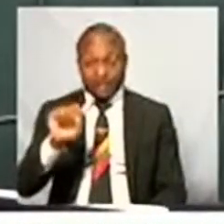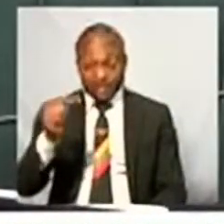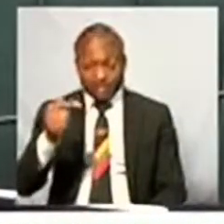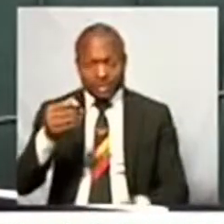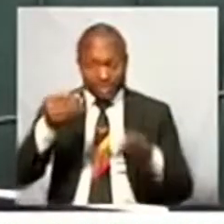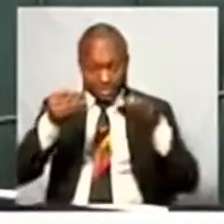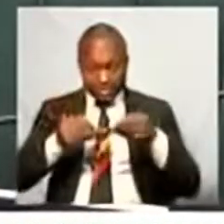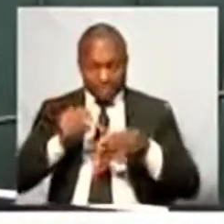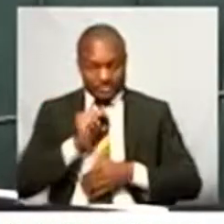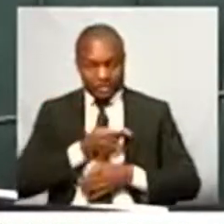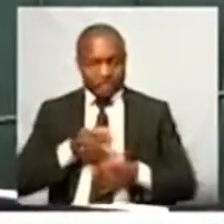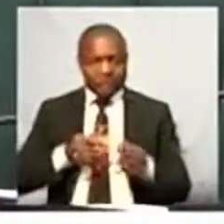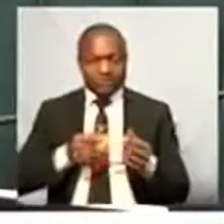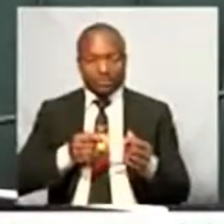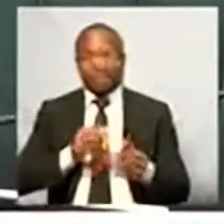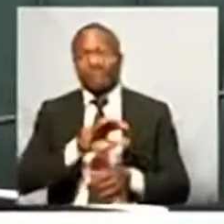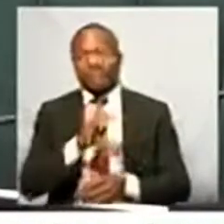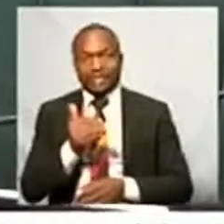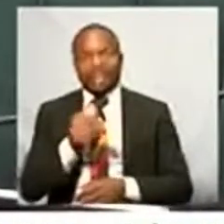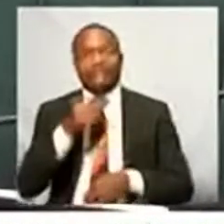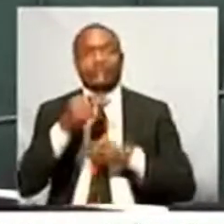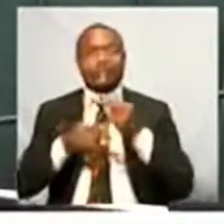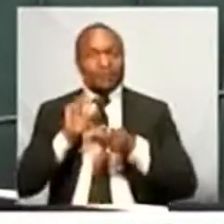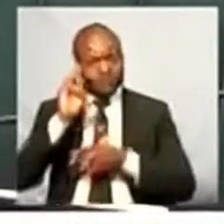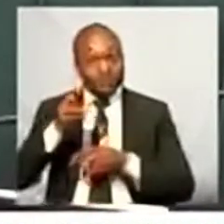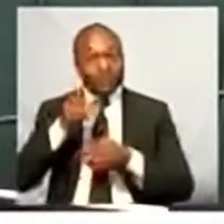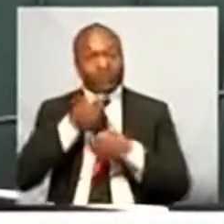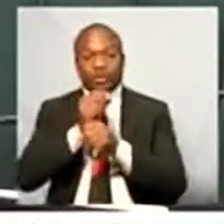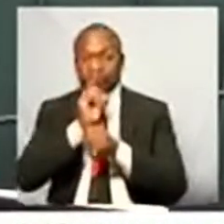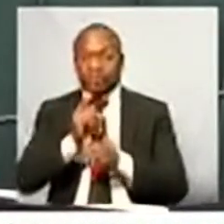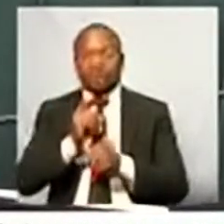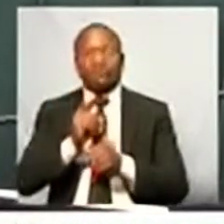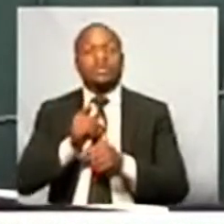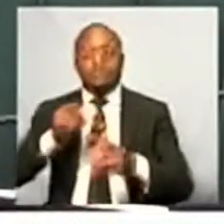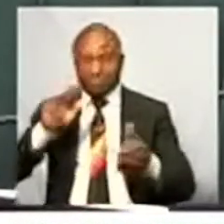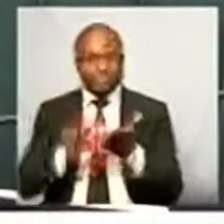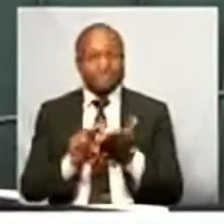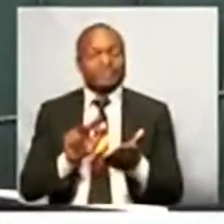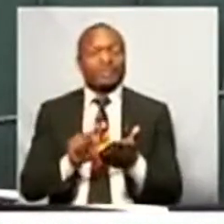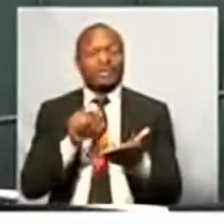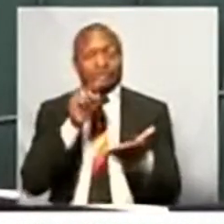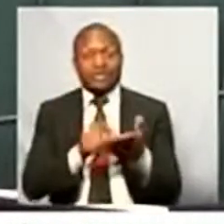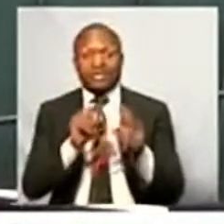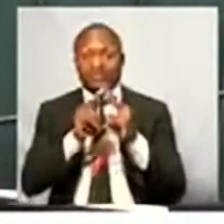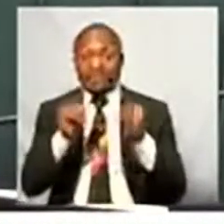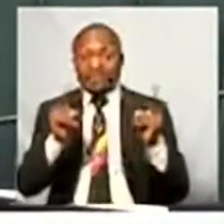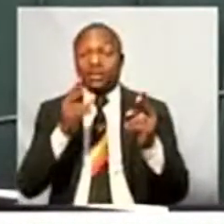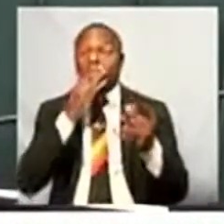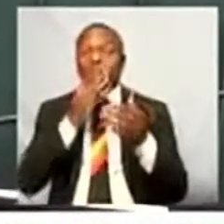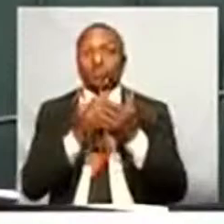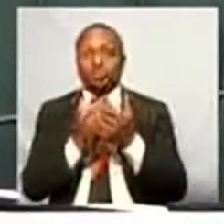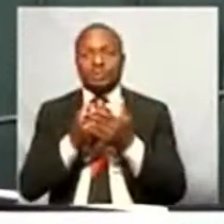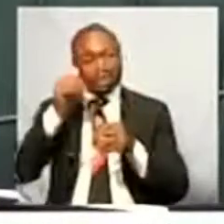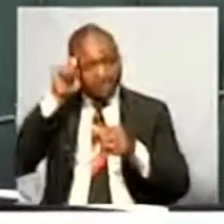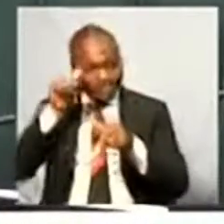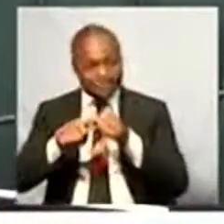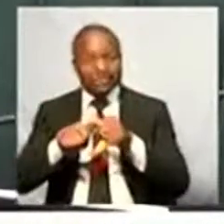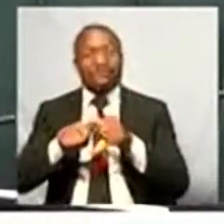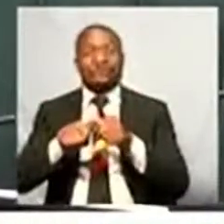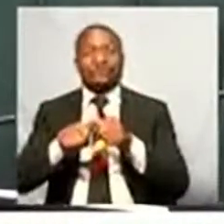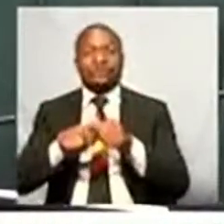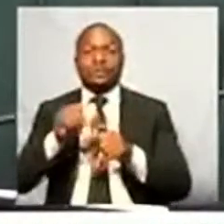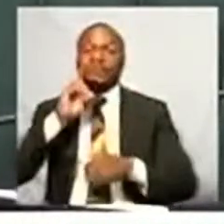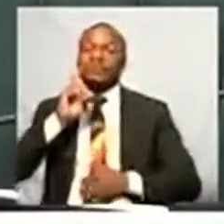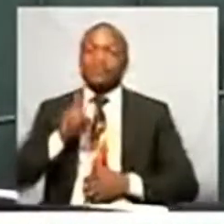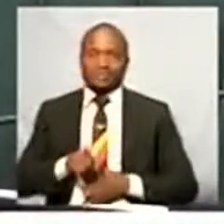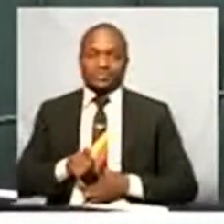General, definitely, Madam Speaker, we are going to make sure that it is domesticated, because this is a very progressive protocol that we